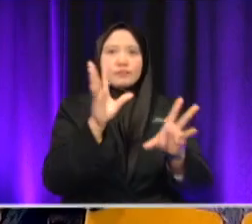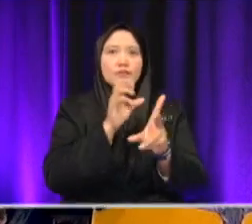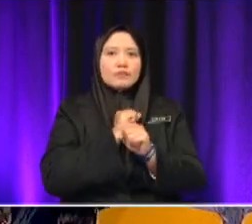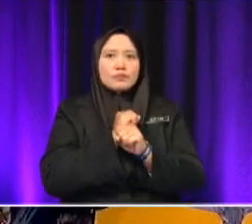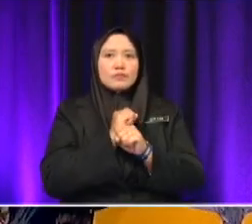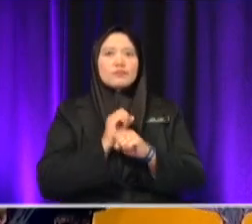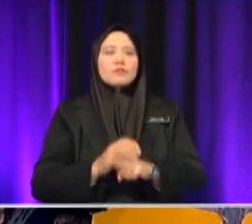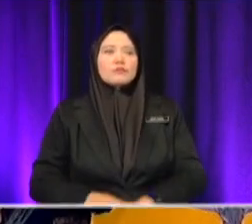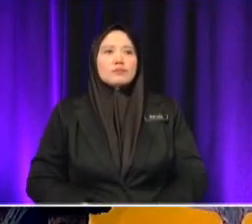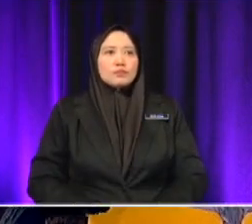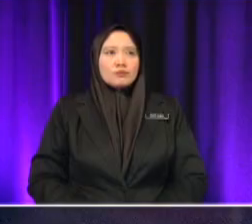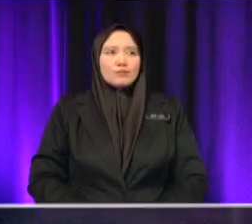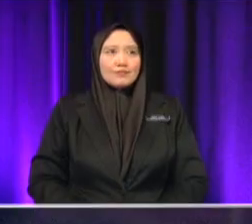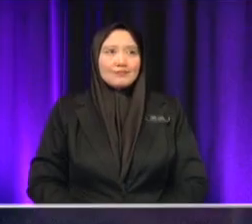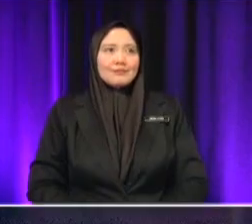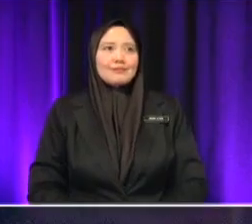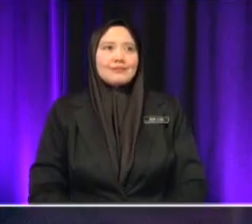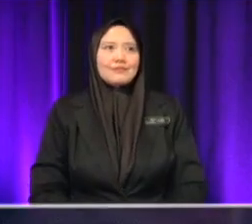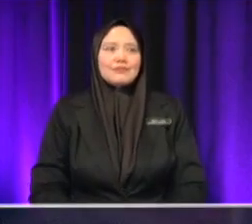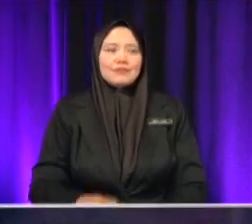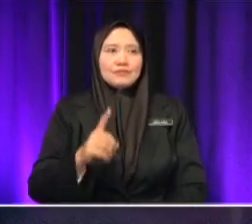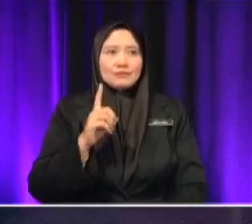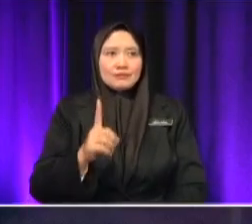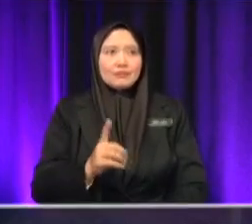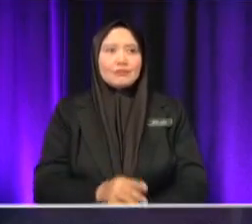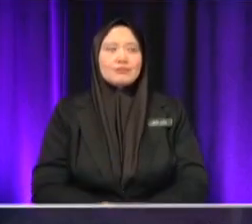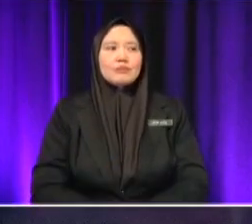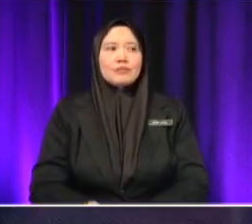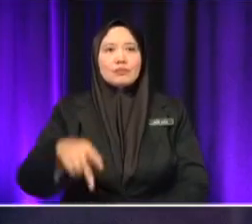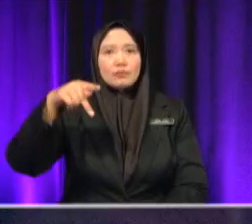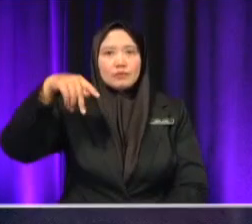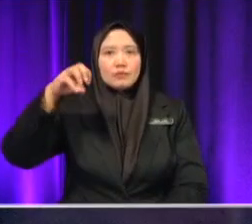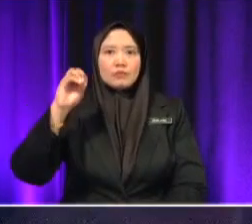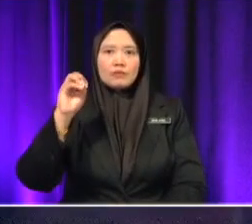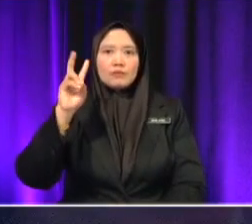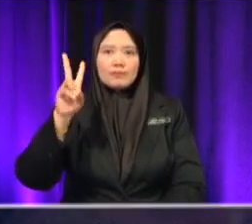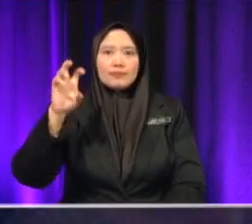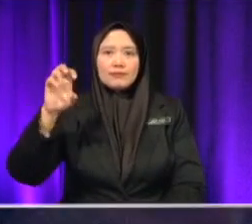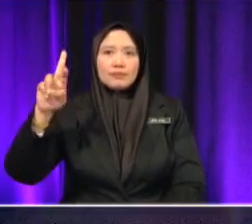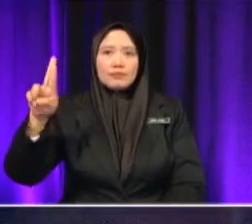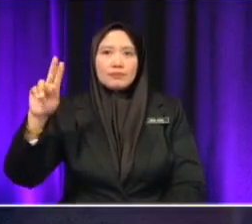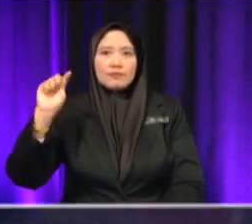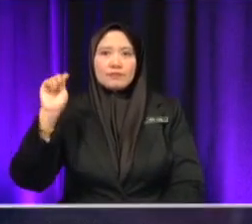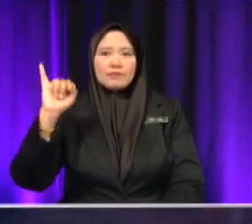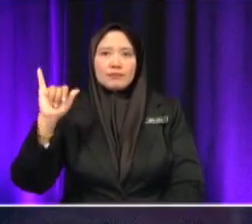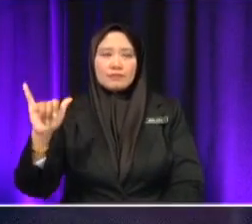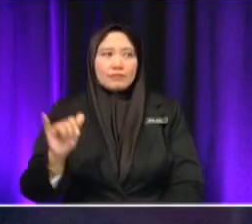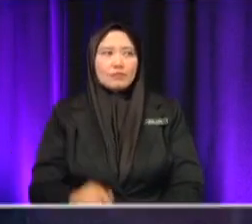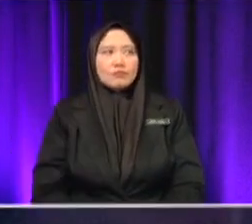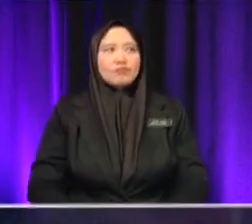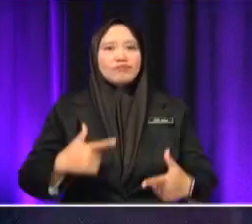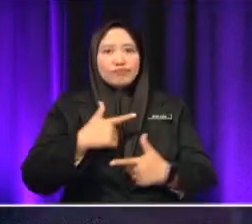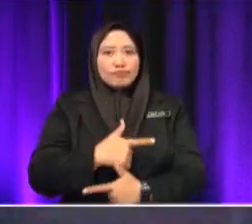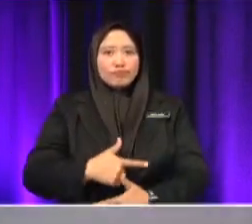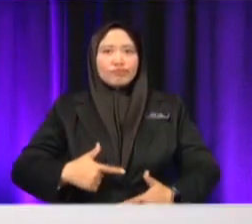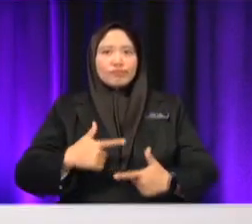education. One vocabulary for the books. Yeah, poverty. Poverty, okay? Okay, so for the next one, anyone else would like to do